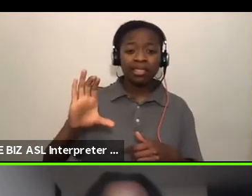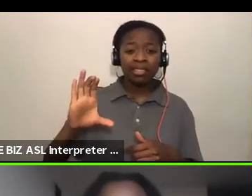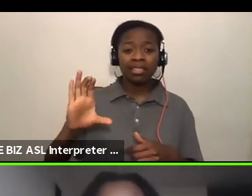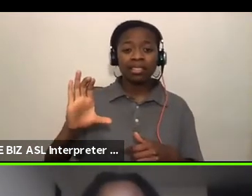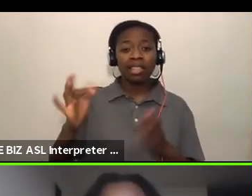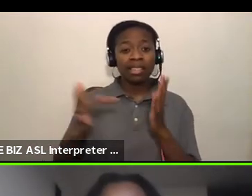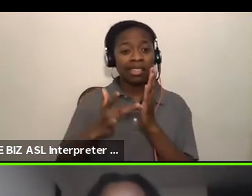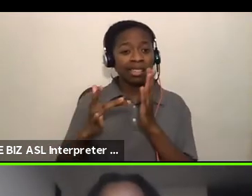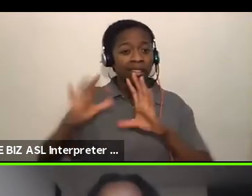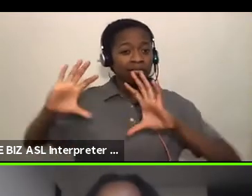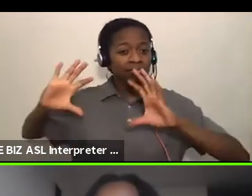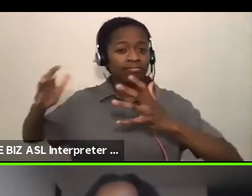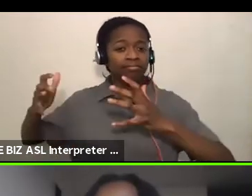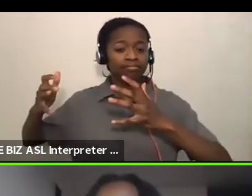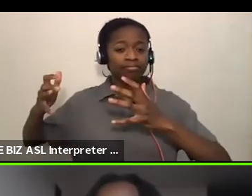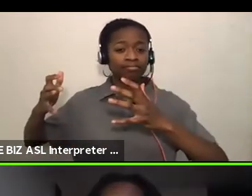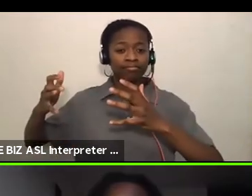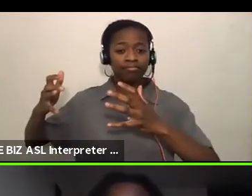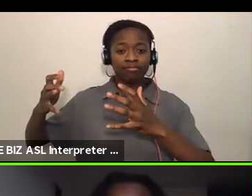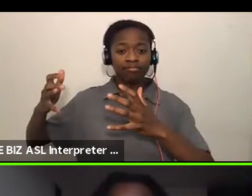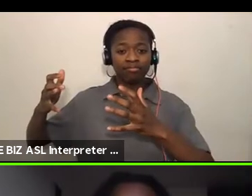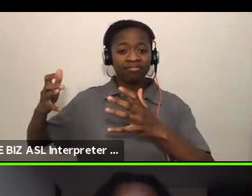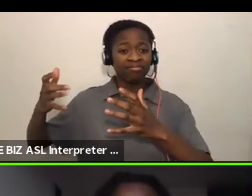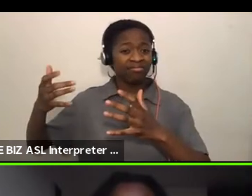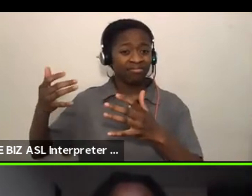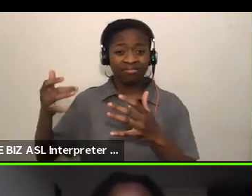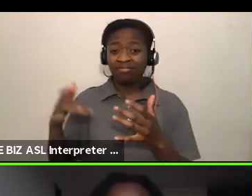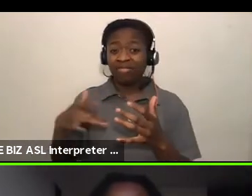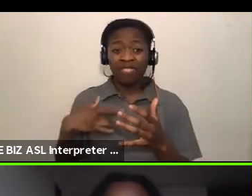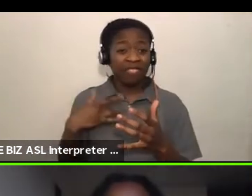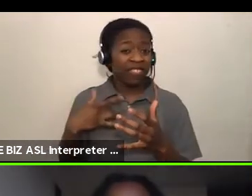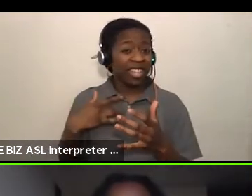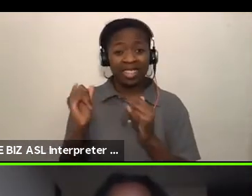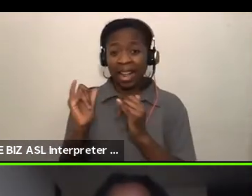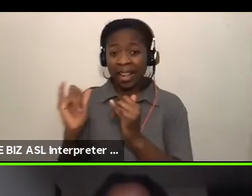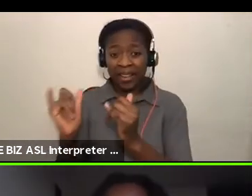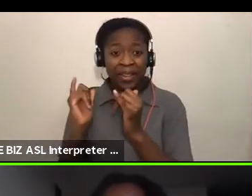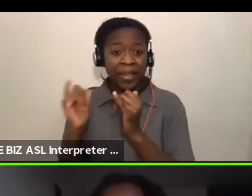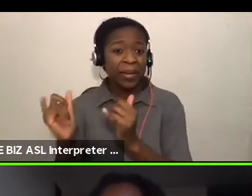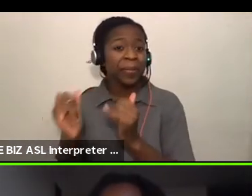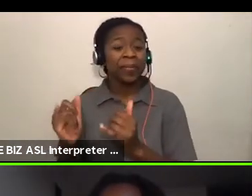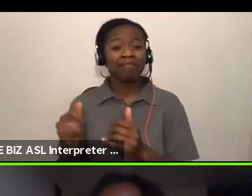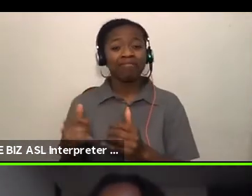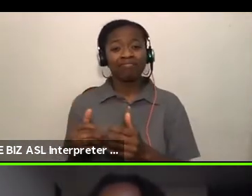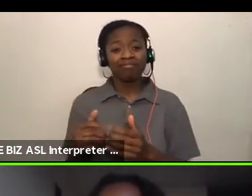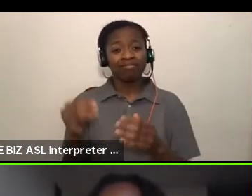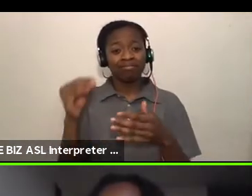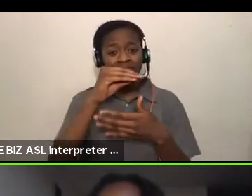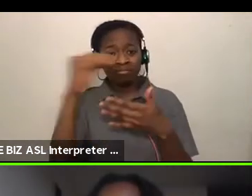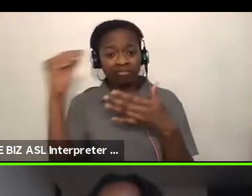tech crew out there that still get treated in the same way, get treated with the same undervaluement. And I just want to